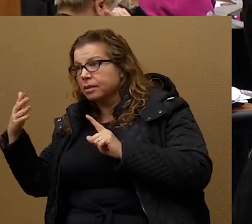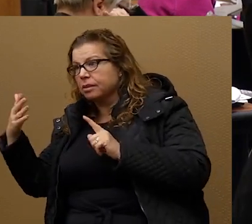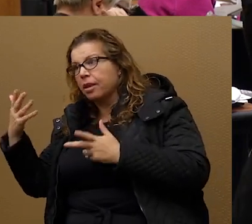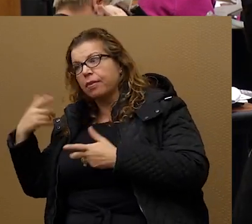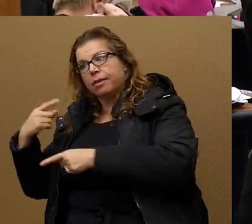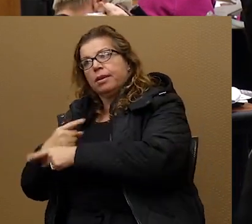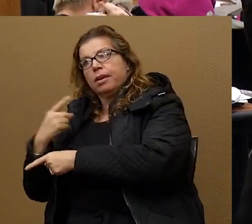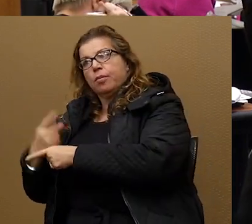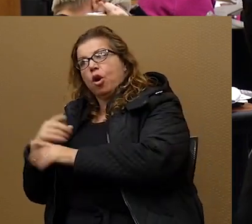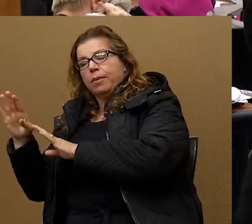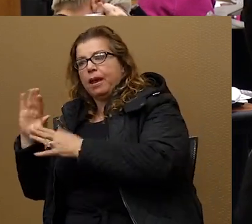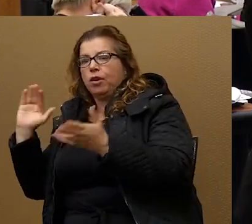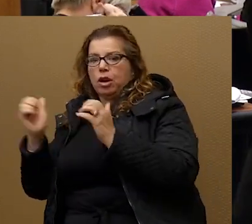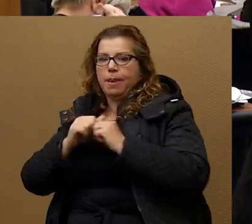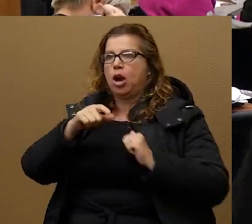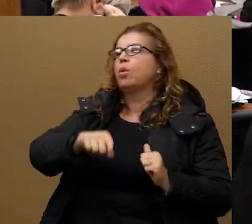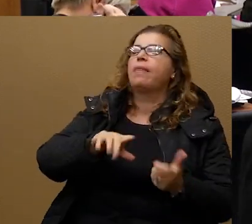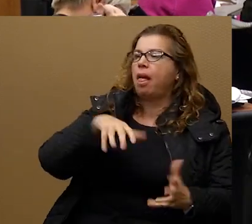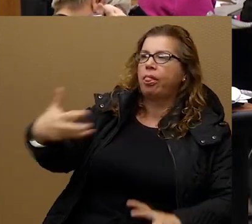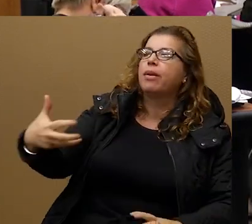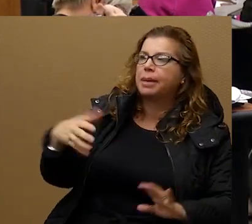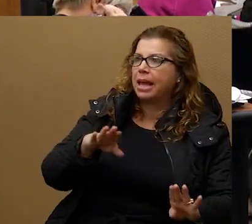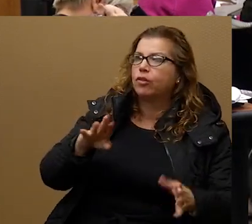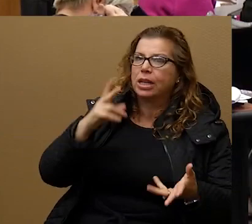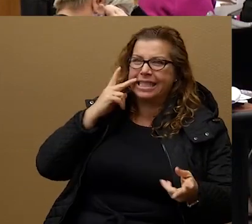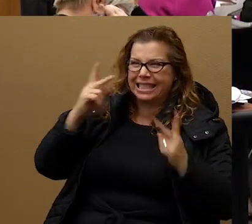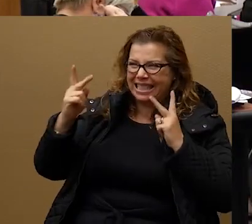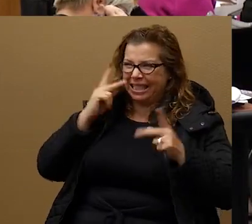weed it out that way. That was awesome.